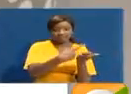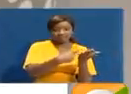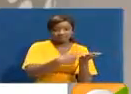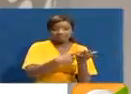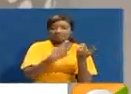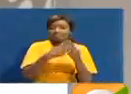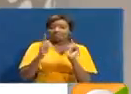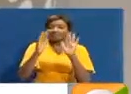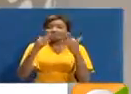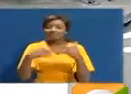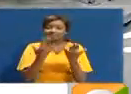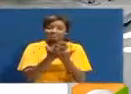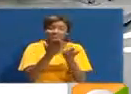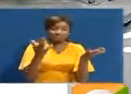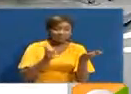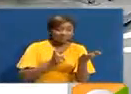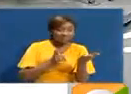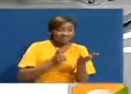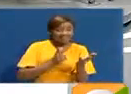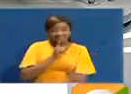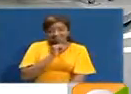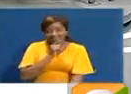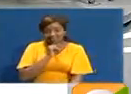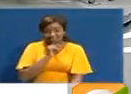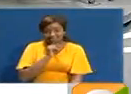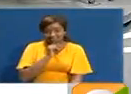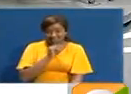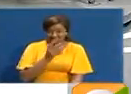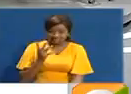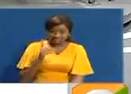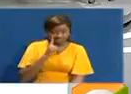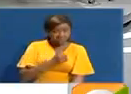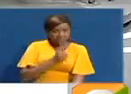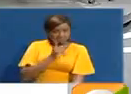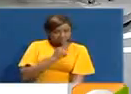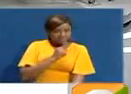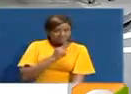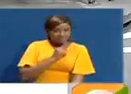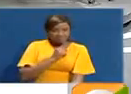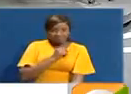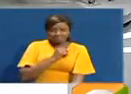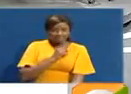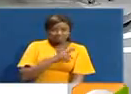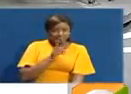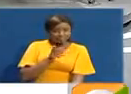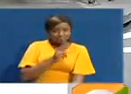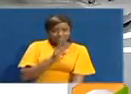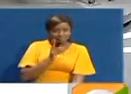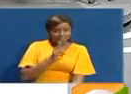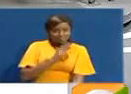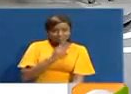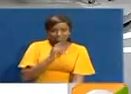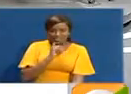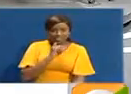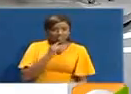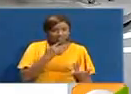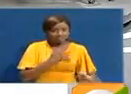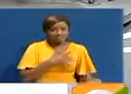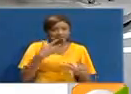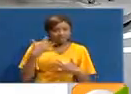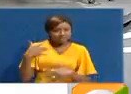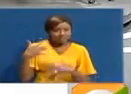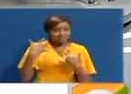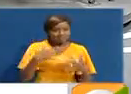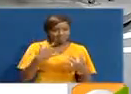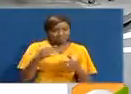But ladies and gentlemen, it doesn't get more dramatic than what we've seen this last few days. And I just